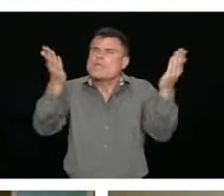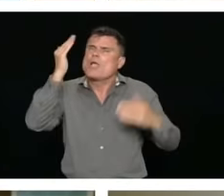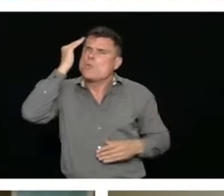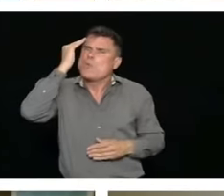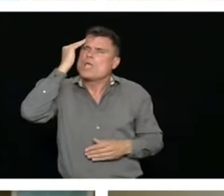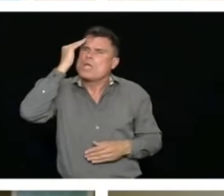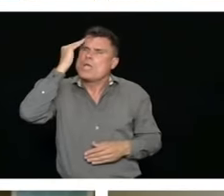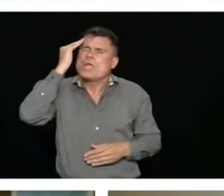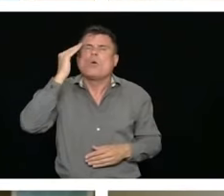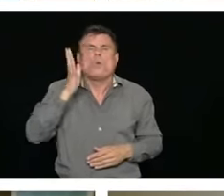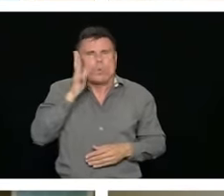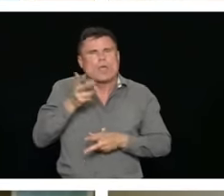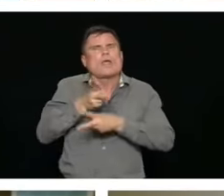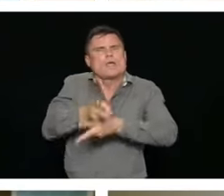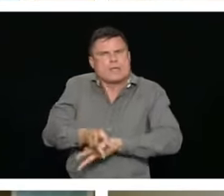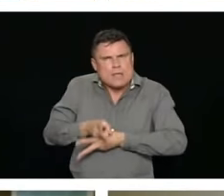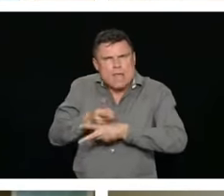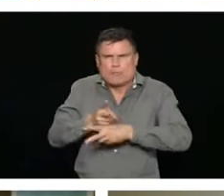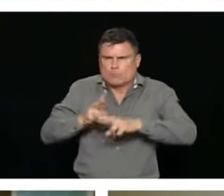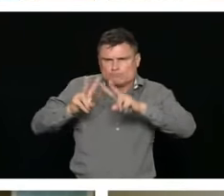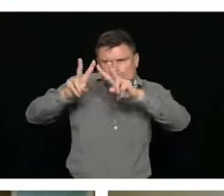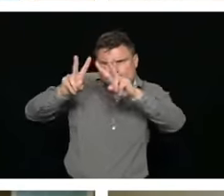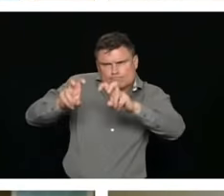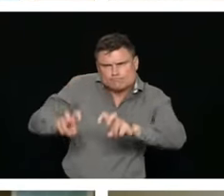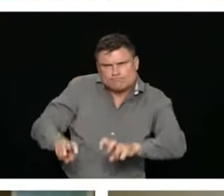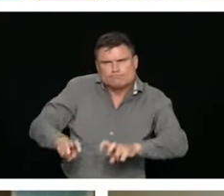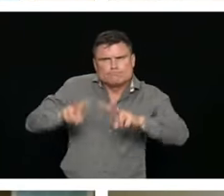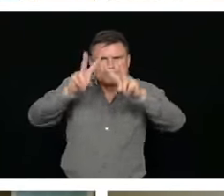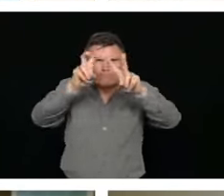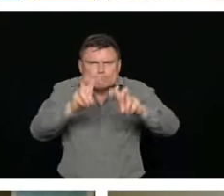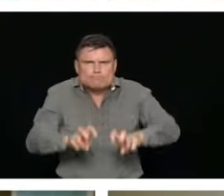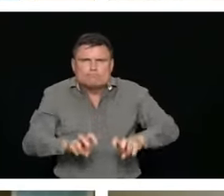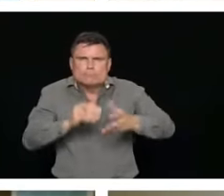careers. And that's nothing to worry about. We've done that before,